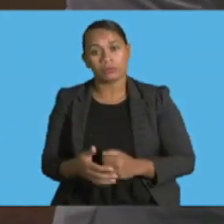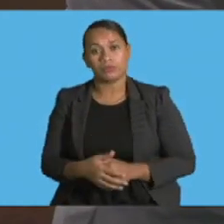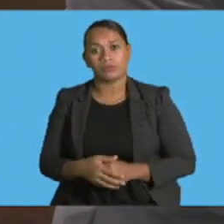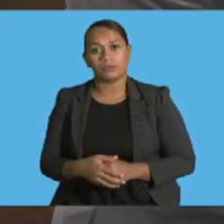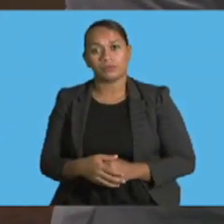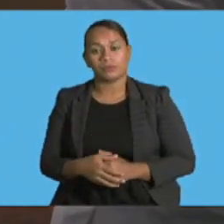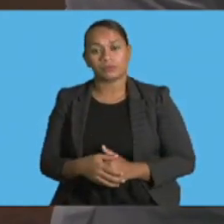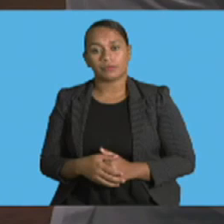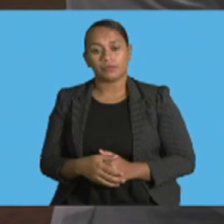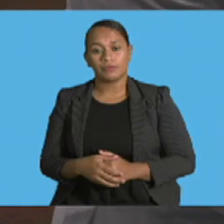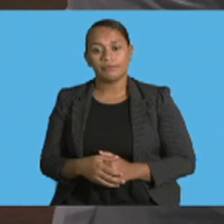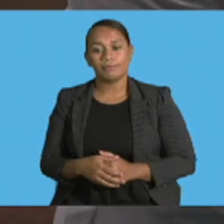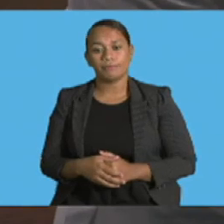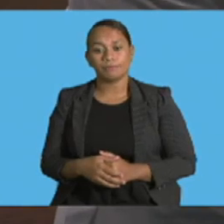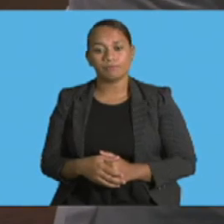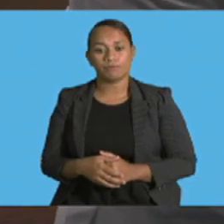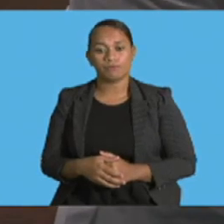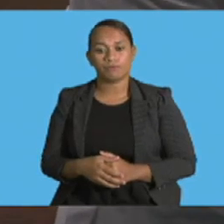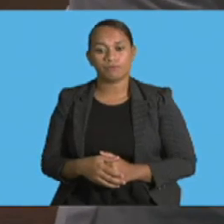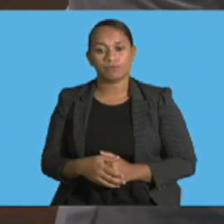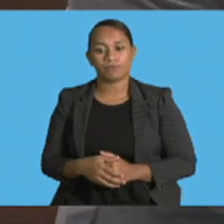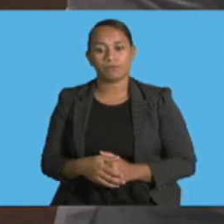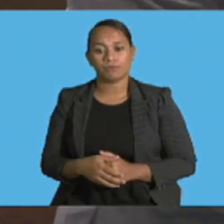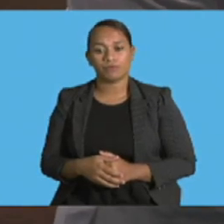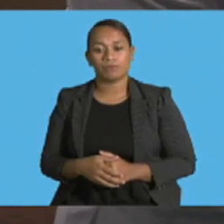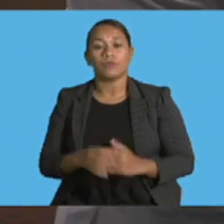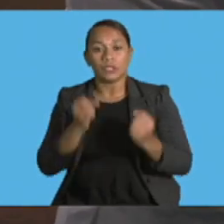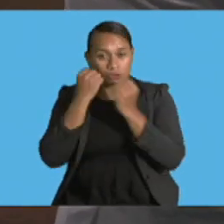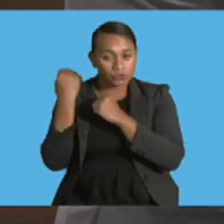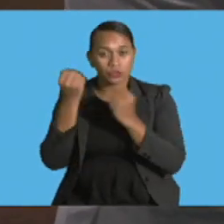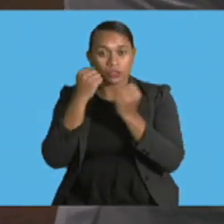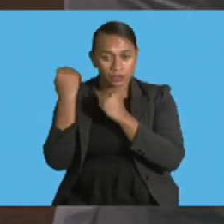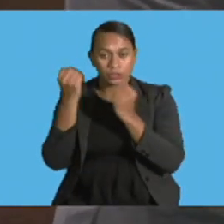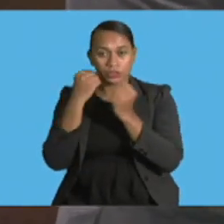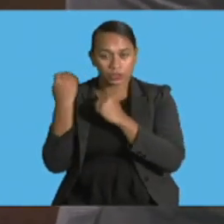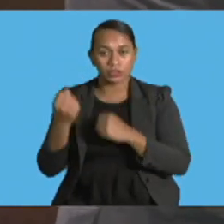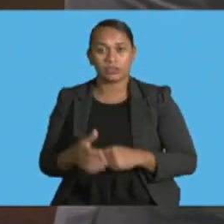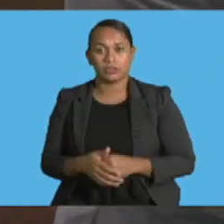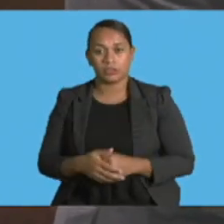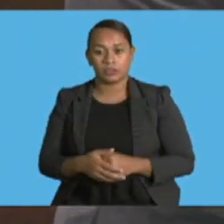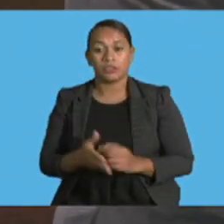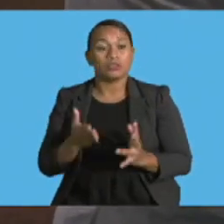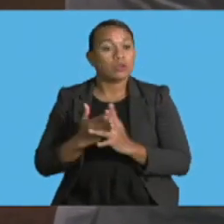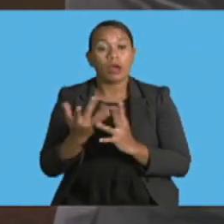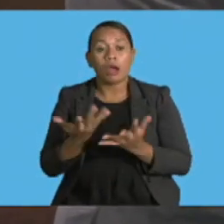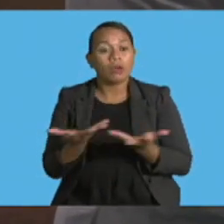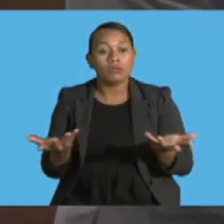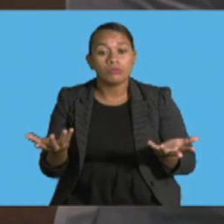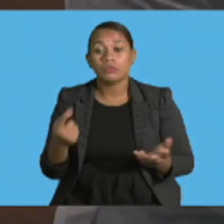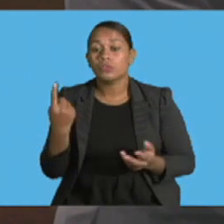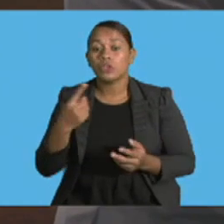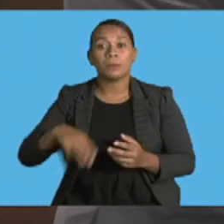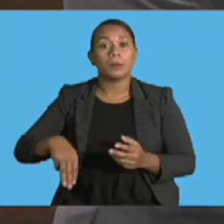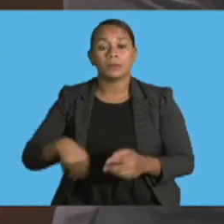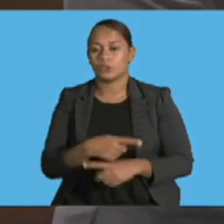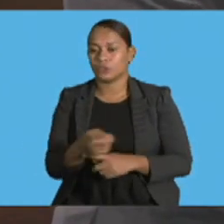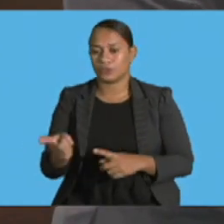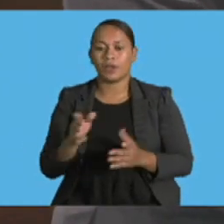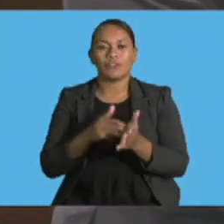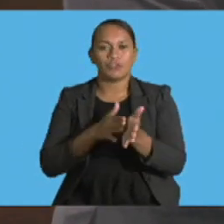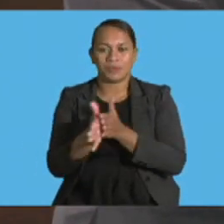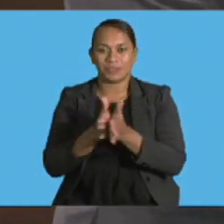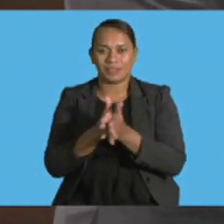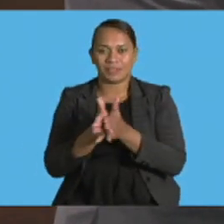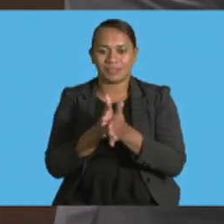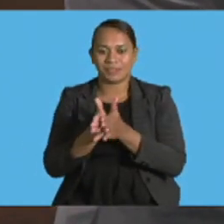Honourable Speaker, cane cutters deployed through the assistance of the Methodist Church managed to harvest 35,000 tons